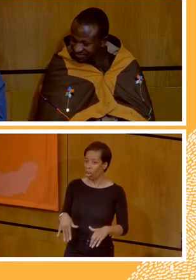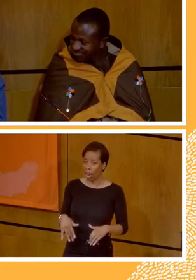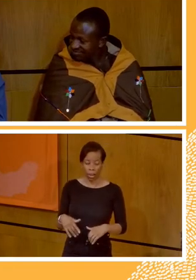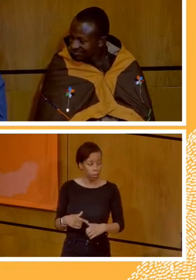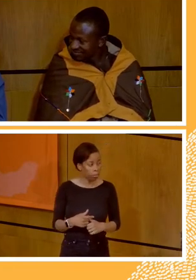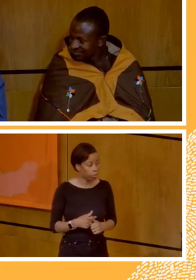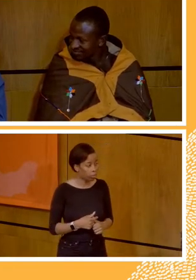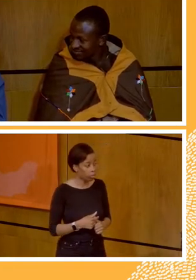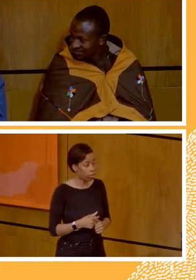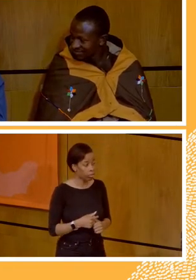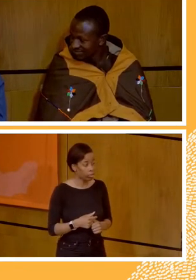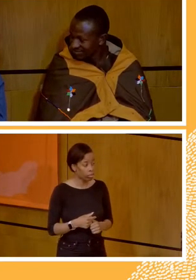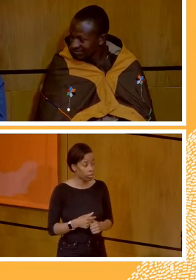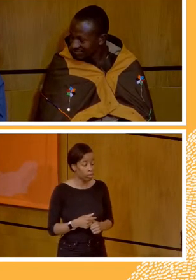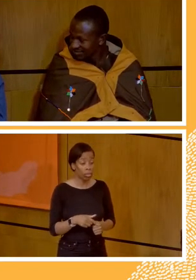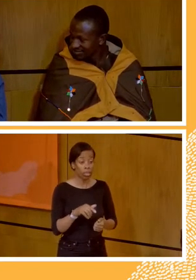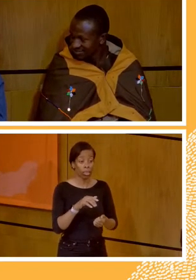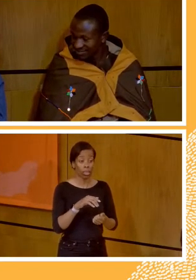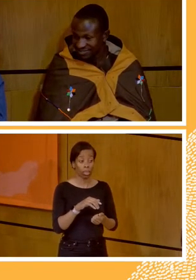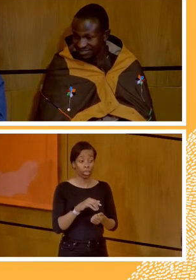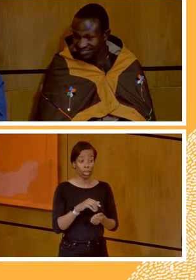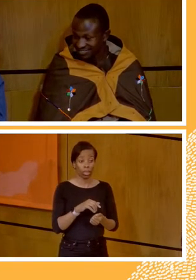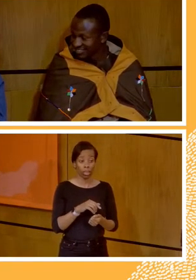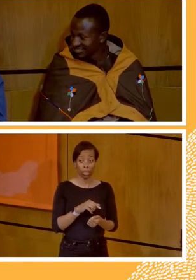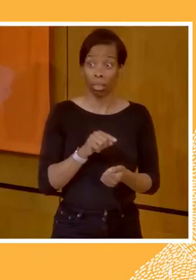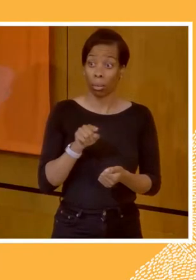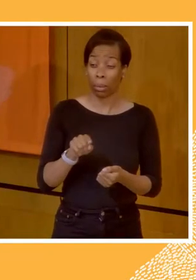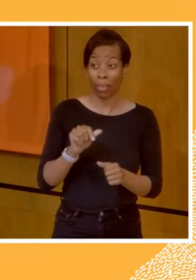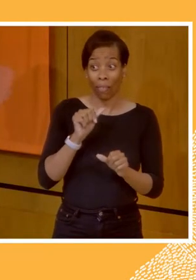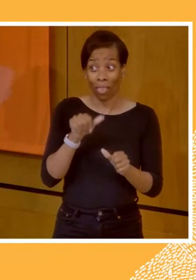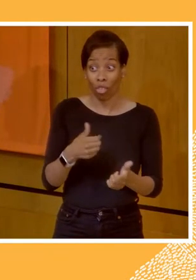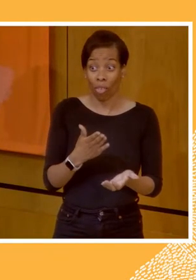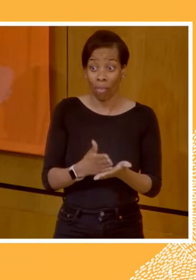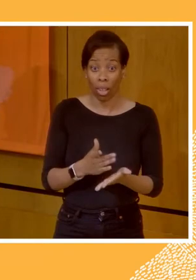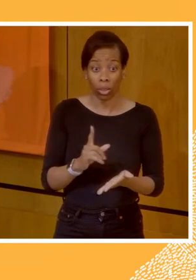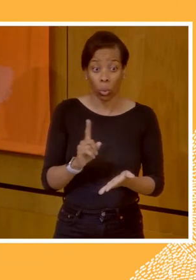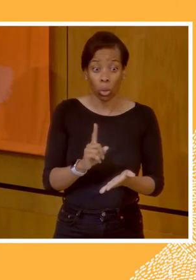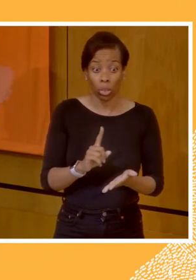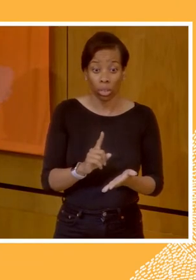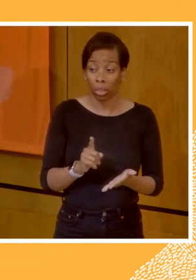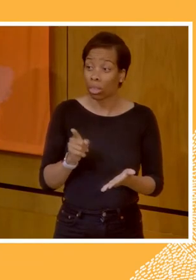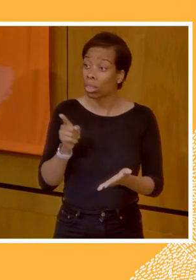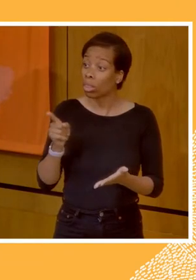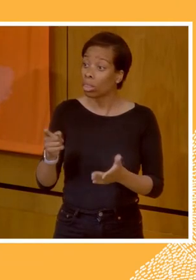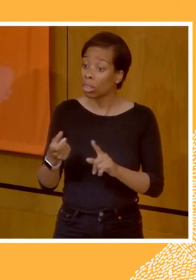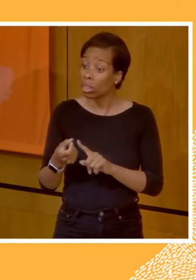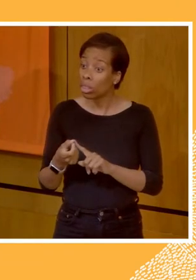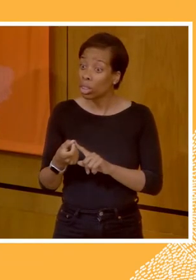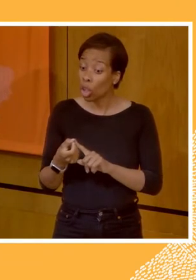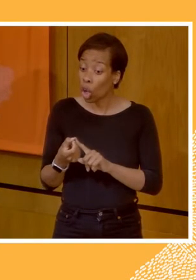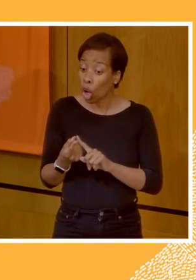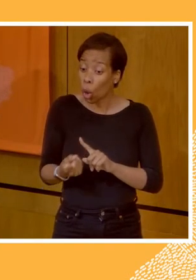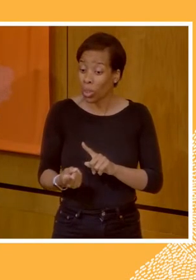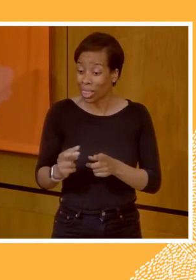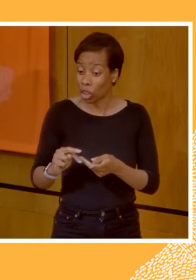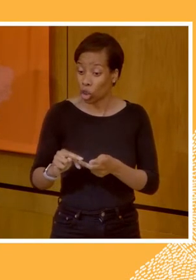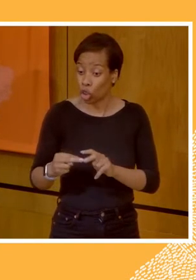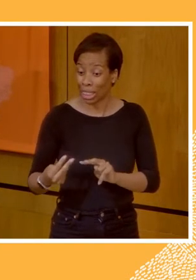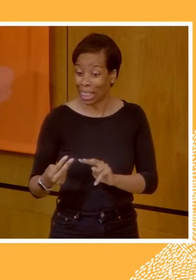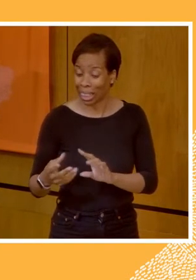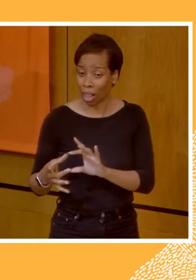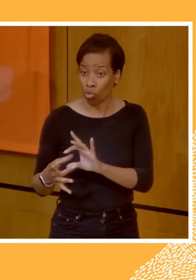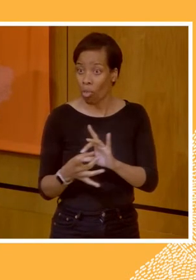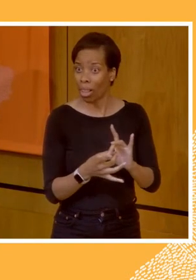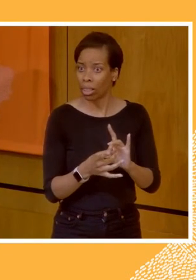about the hyrax, though, and I'm looking at Nishant in the room, is that its closest genetic relative is the elephant, which I